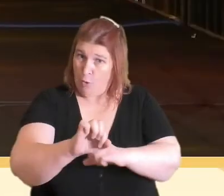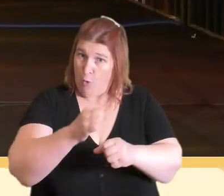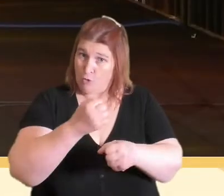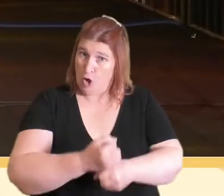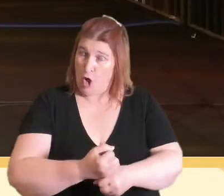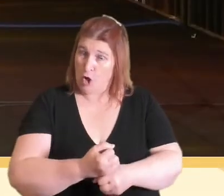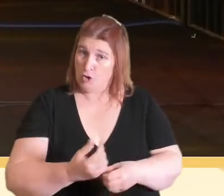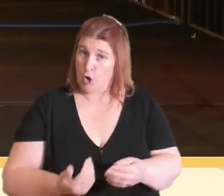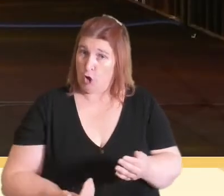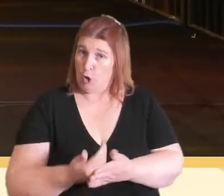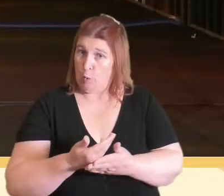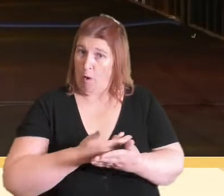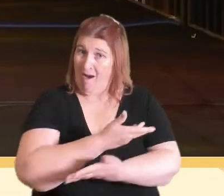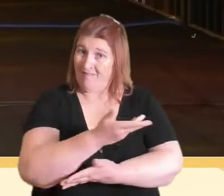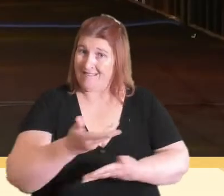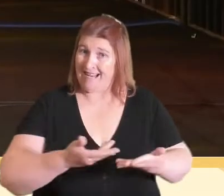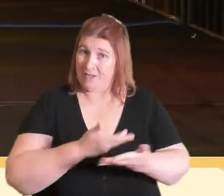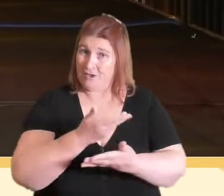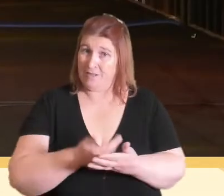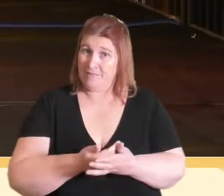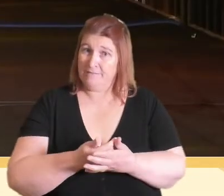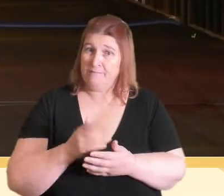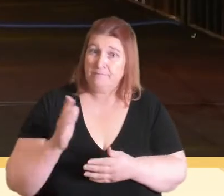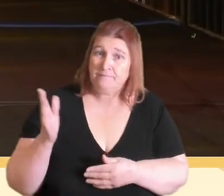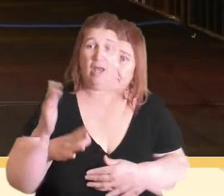So, Claude, Isabella, up you come.